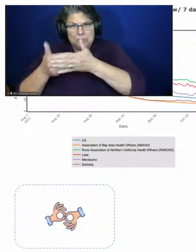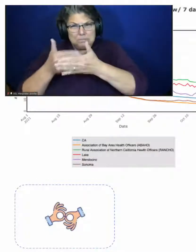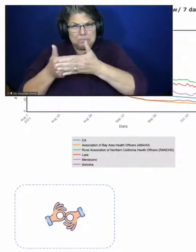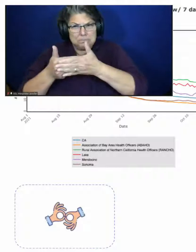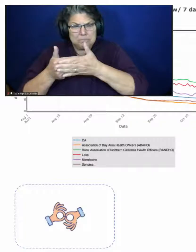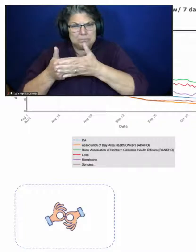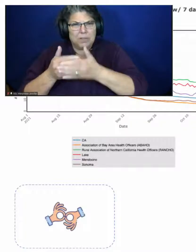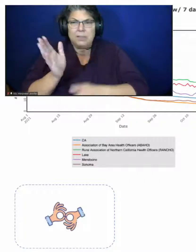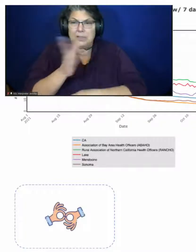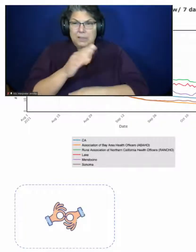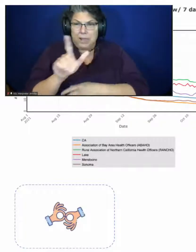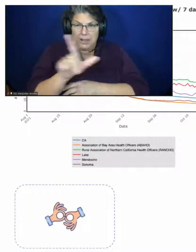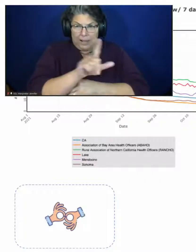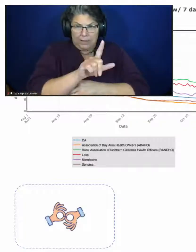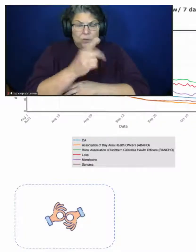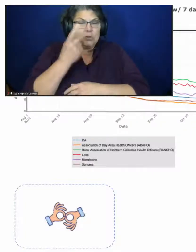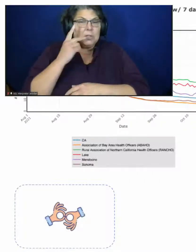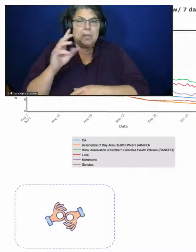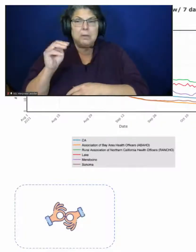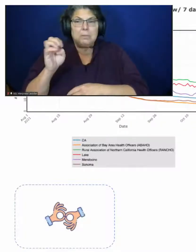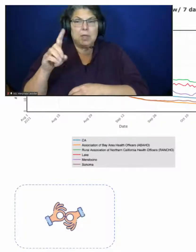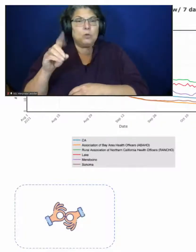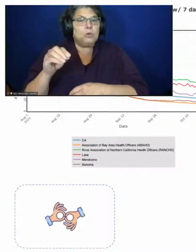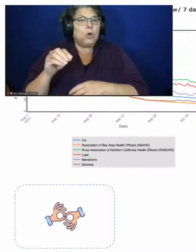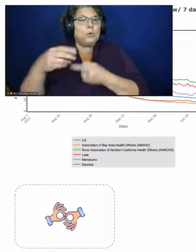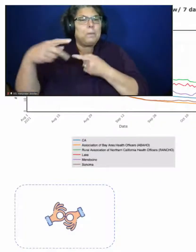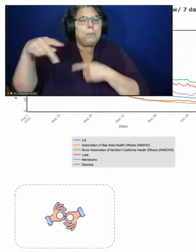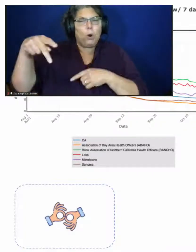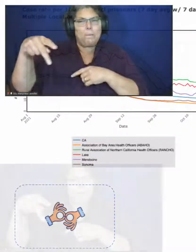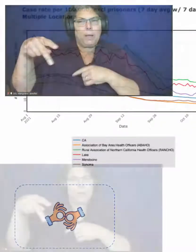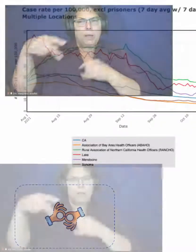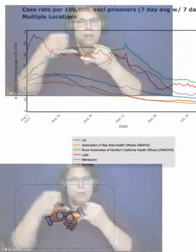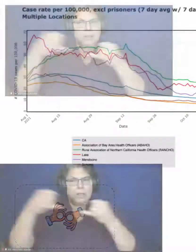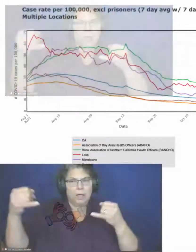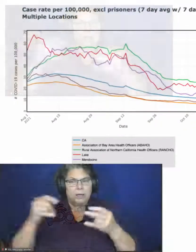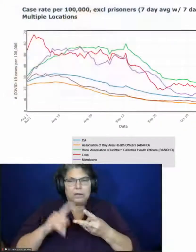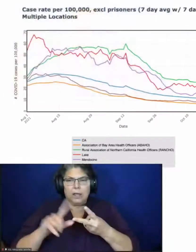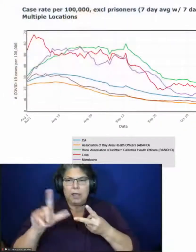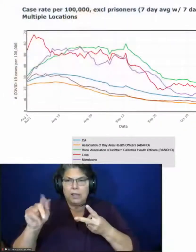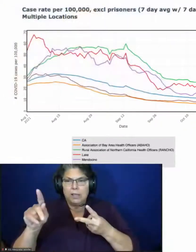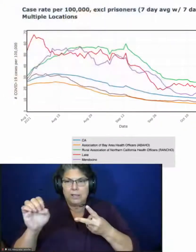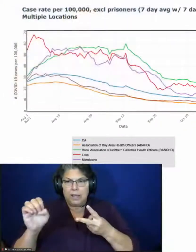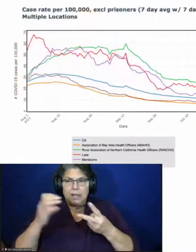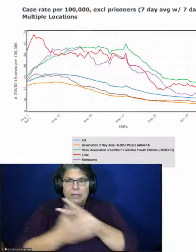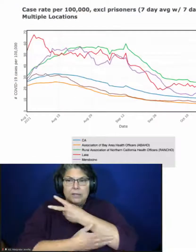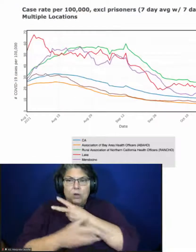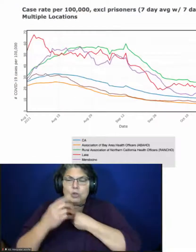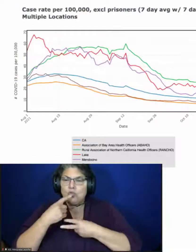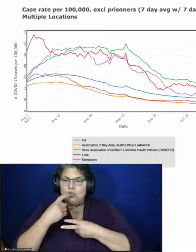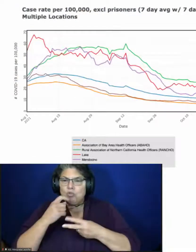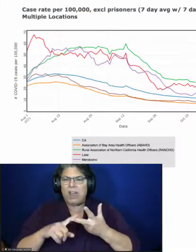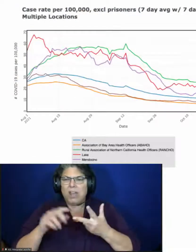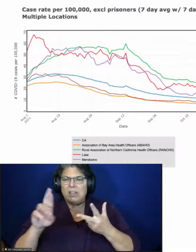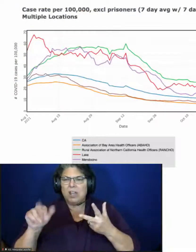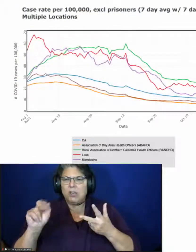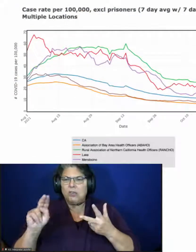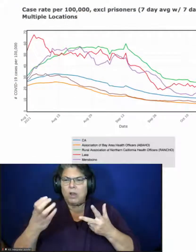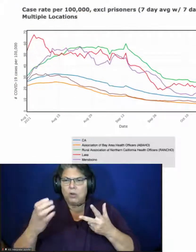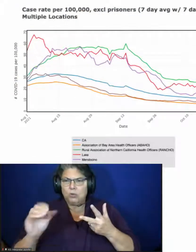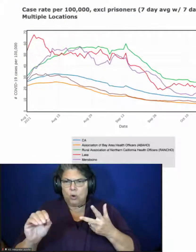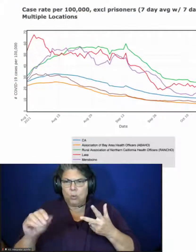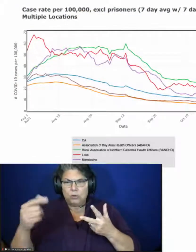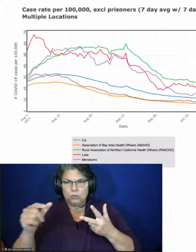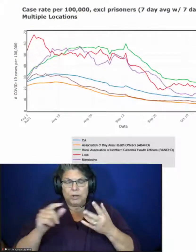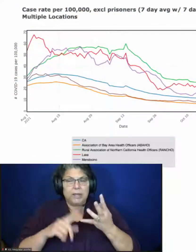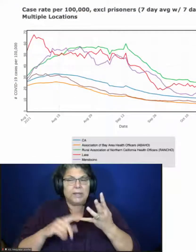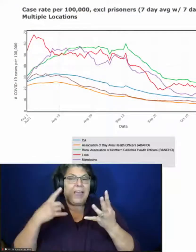that Mendocino is the line in purple, Lake County is in red, Rancho is in green, and the